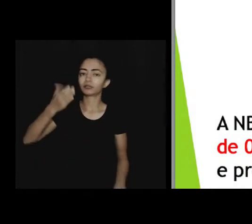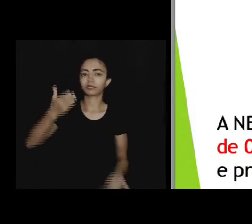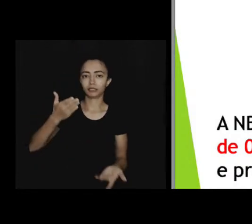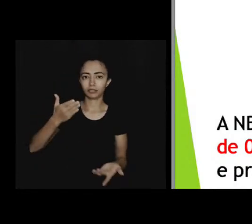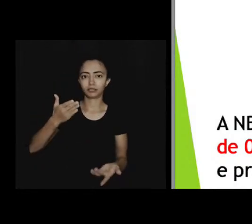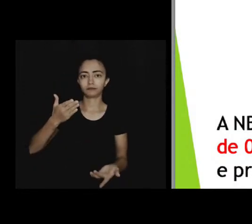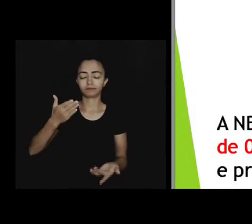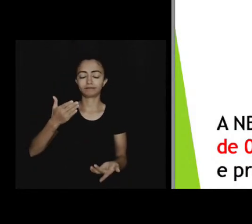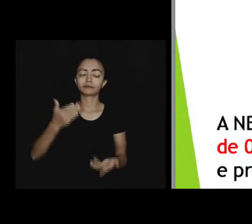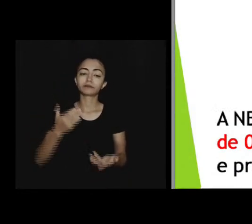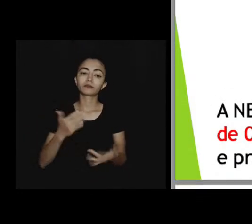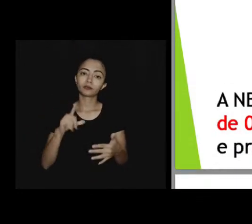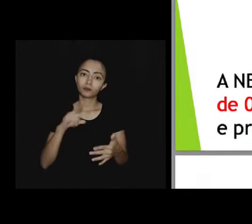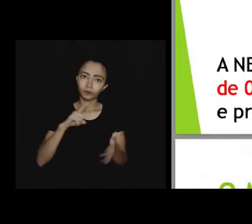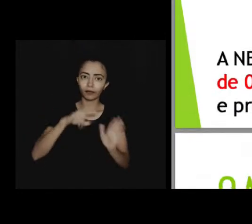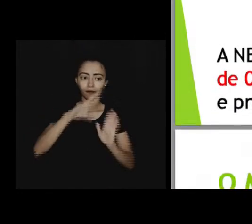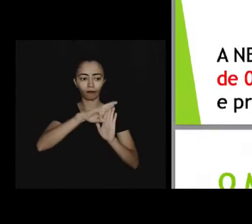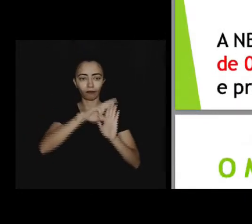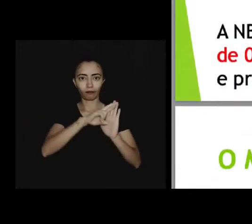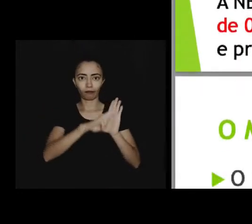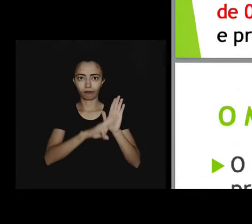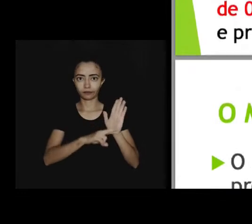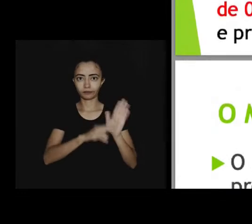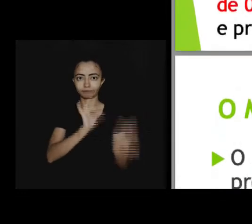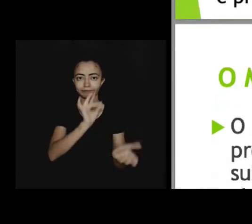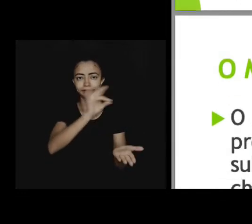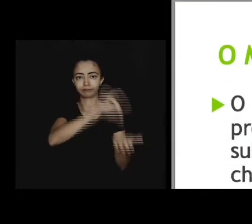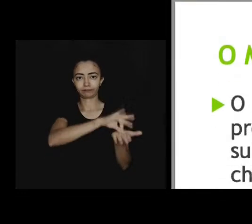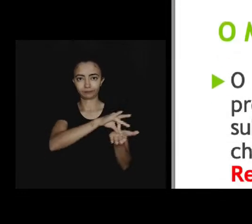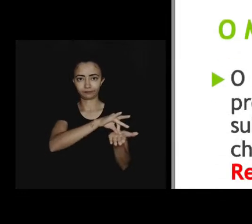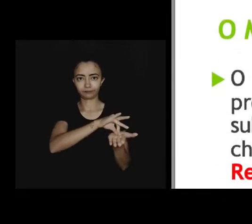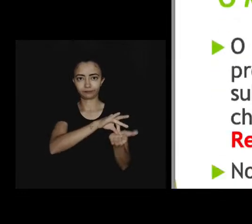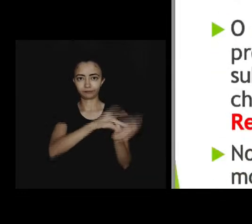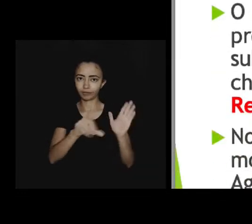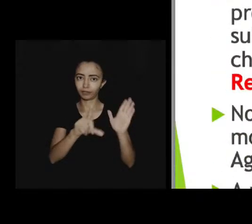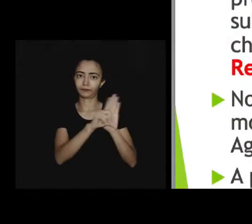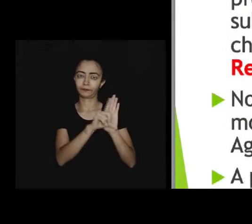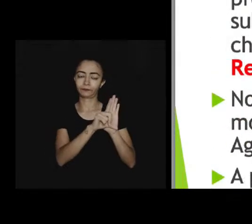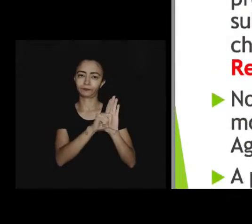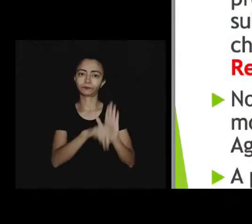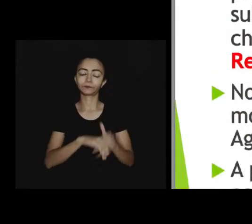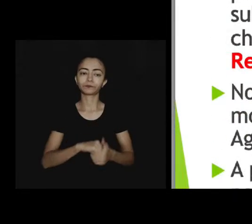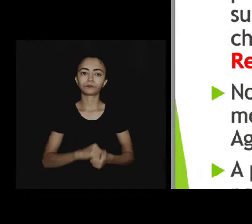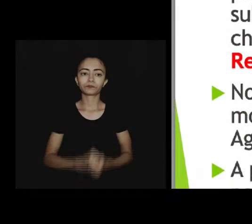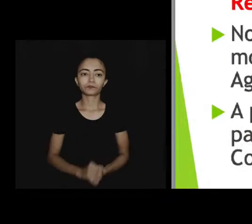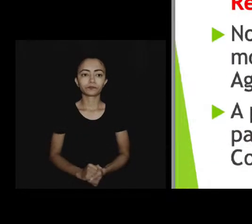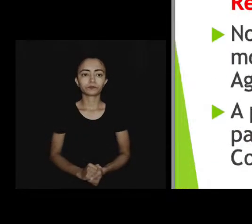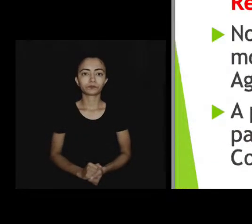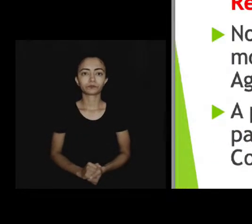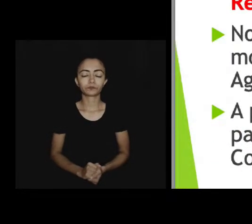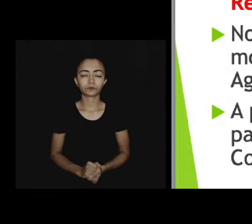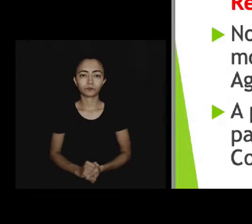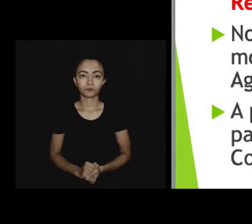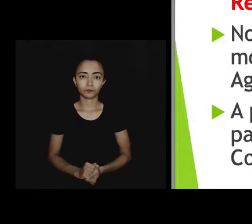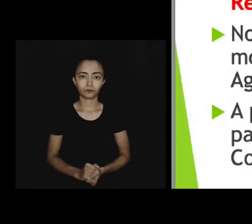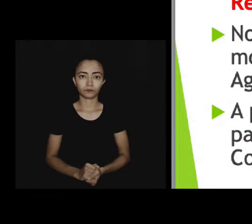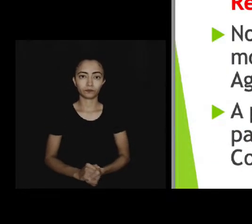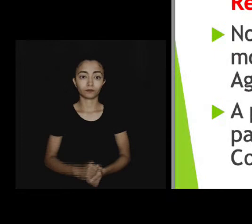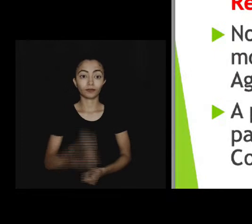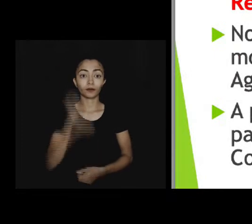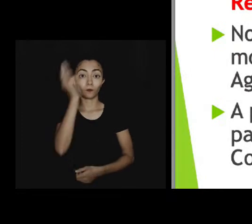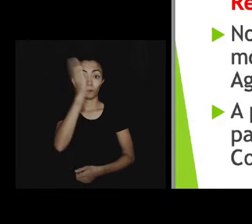apart from bottles and nipples and pacifiers and the